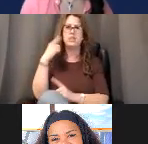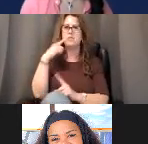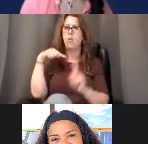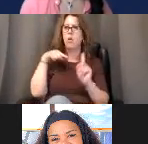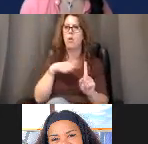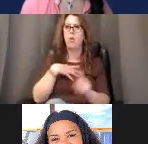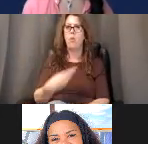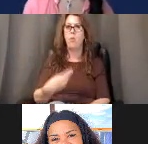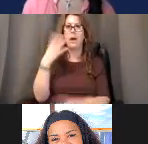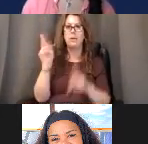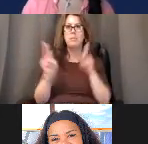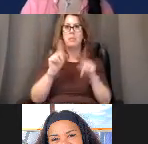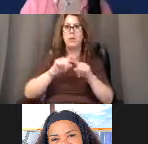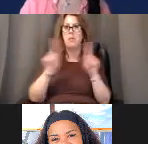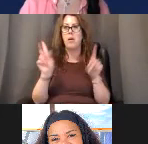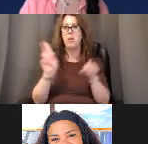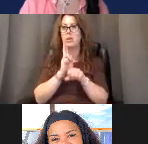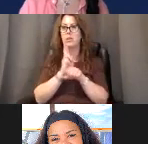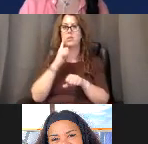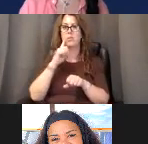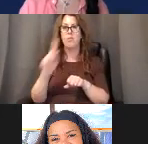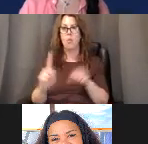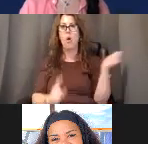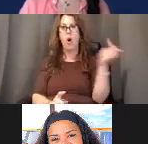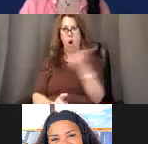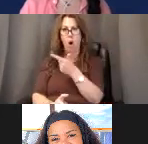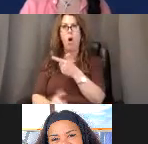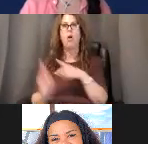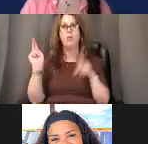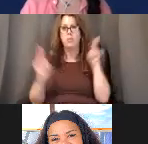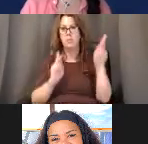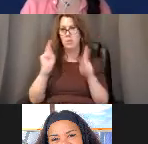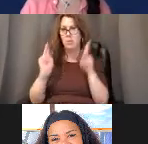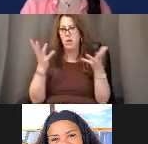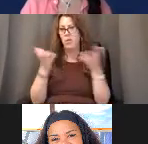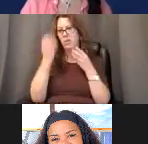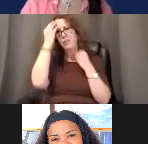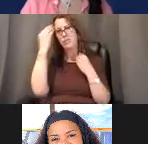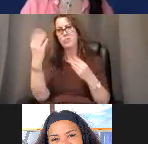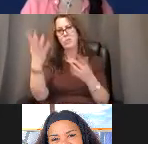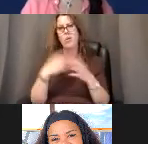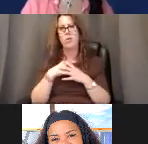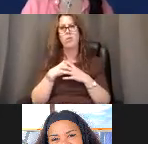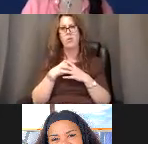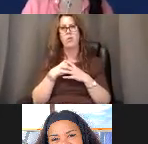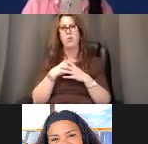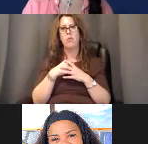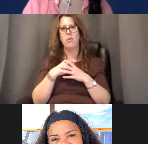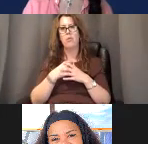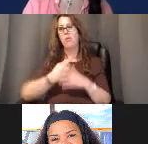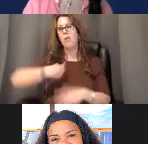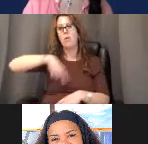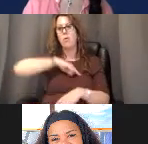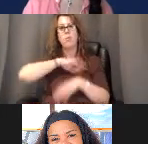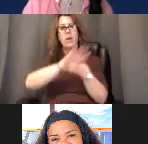use for everyone to just go through. So I want to put that out there before we go any deeper into this, because we all sort of exist in this continuum and we